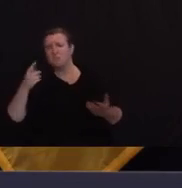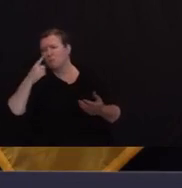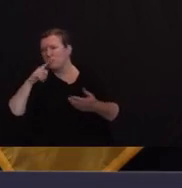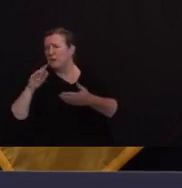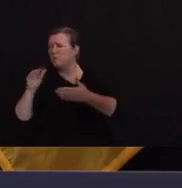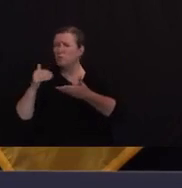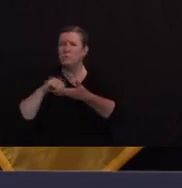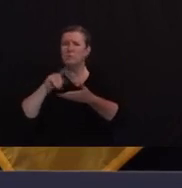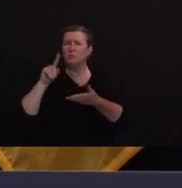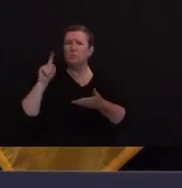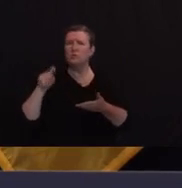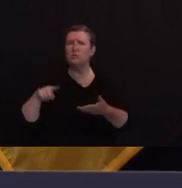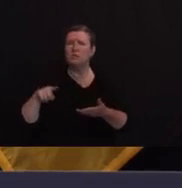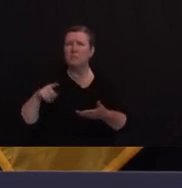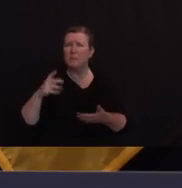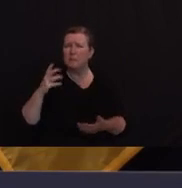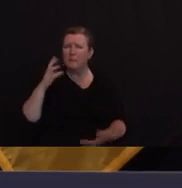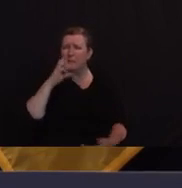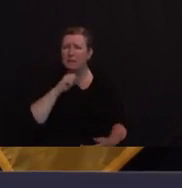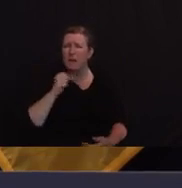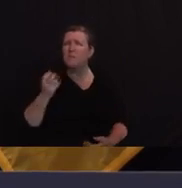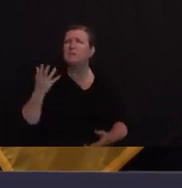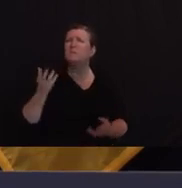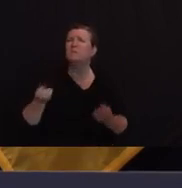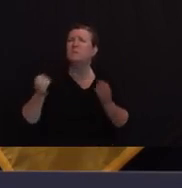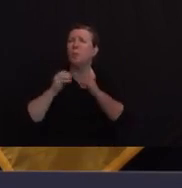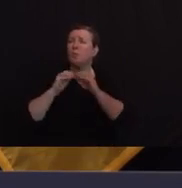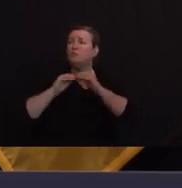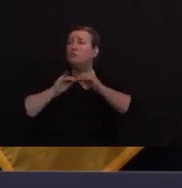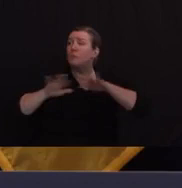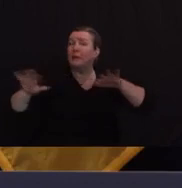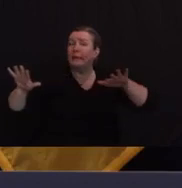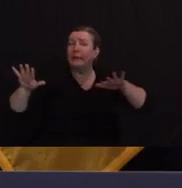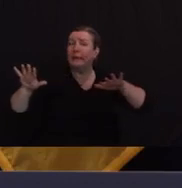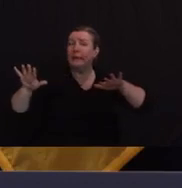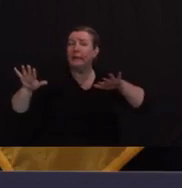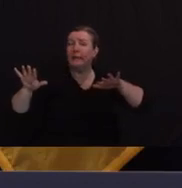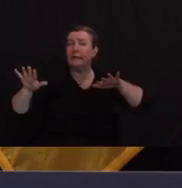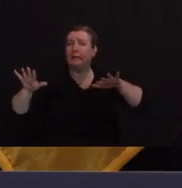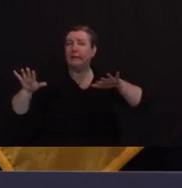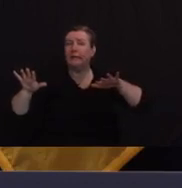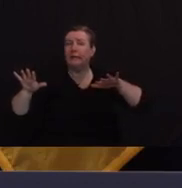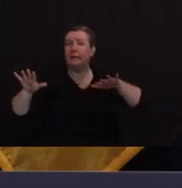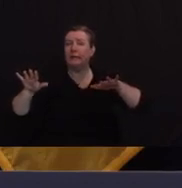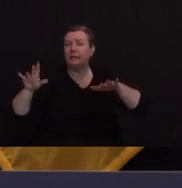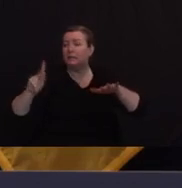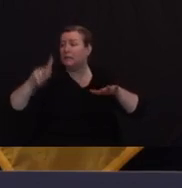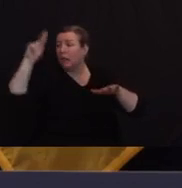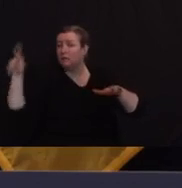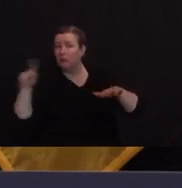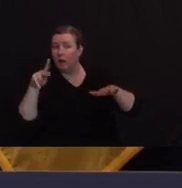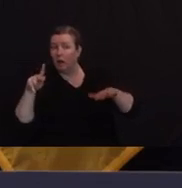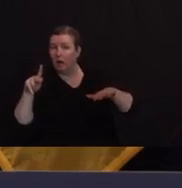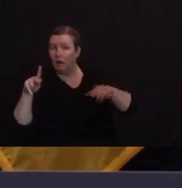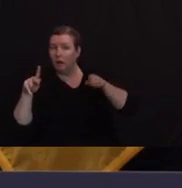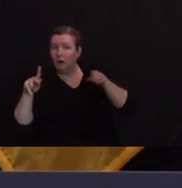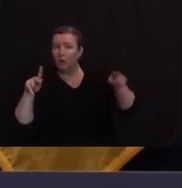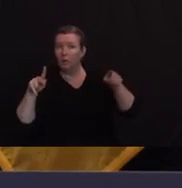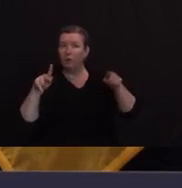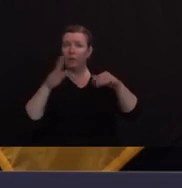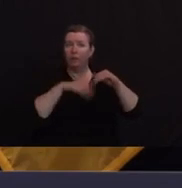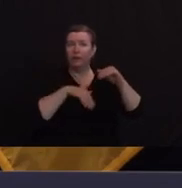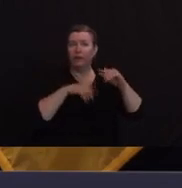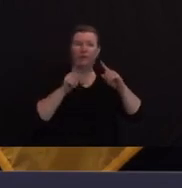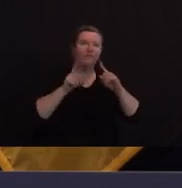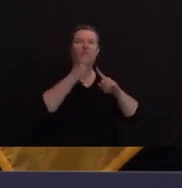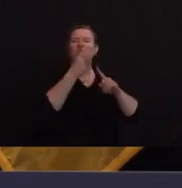they missed it. How much more transmissible is the Delta variant than the original base COVID-19 virus